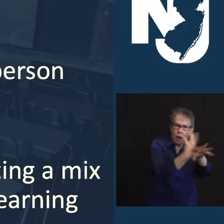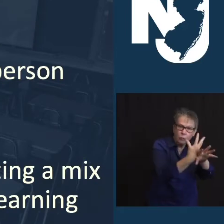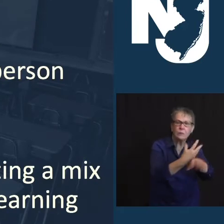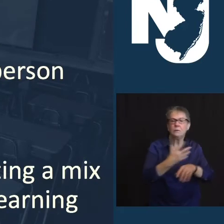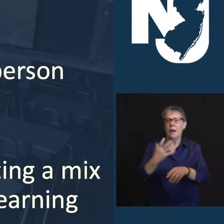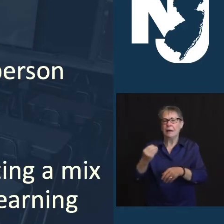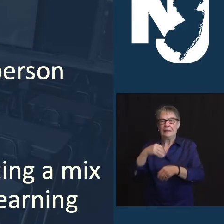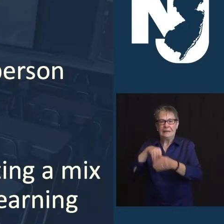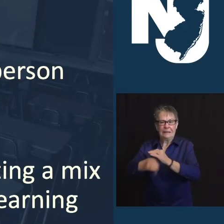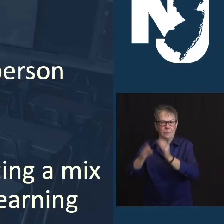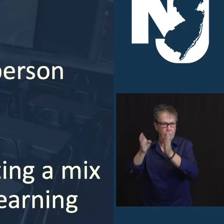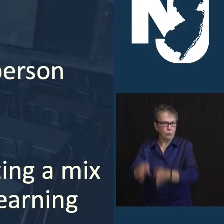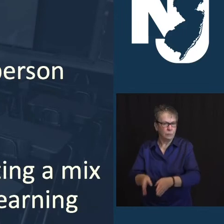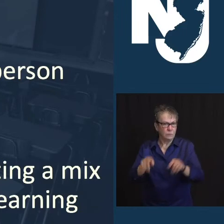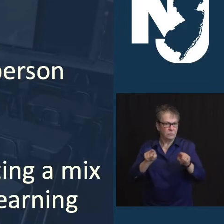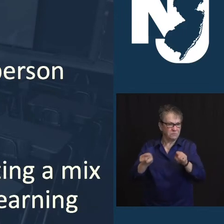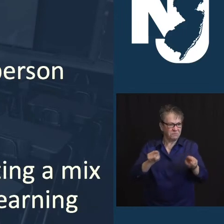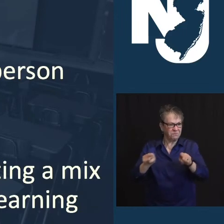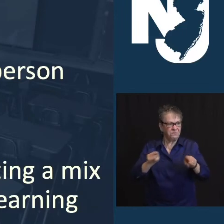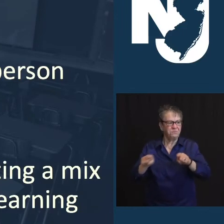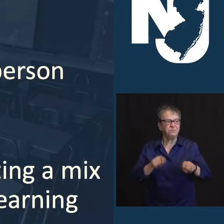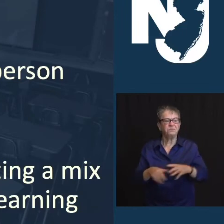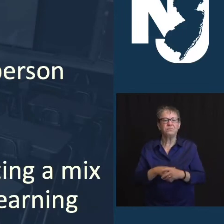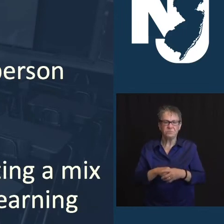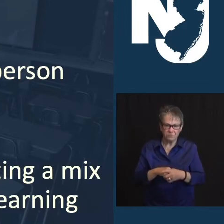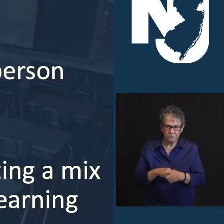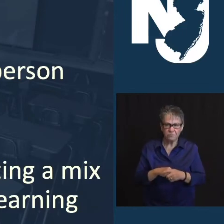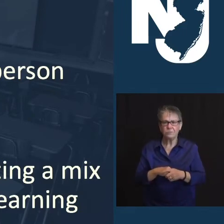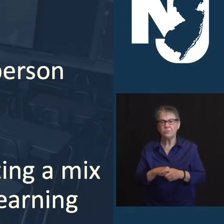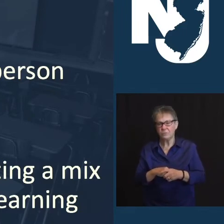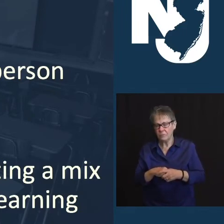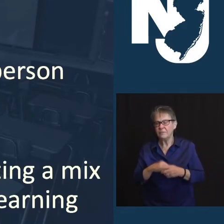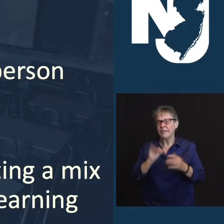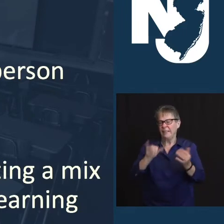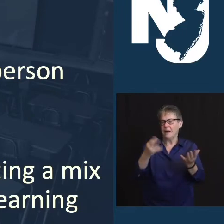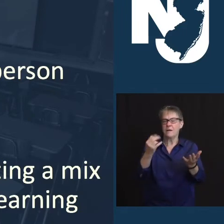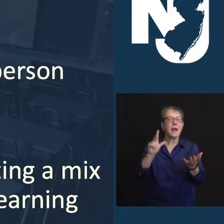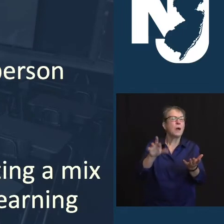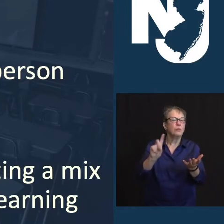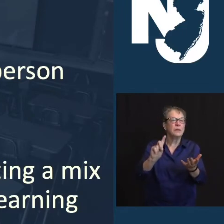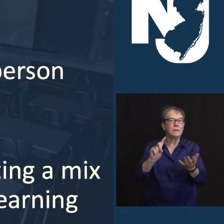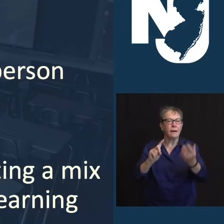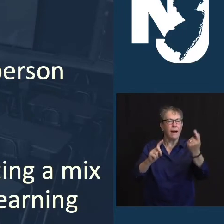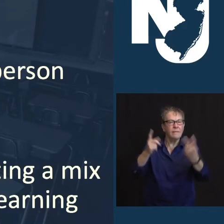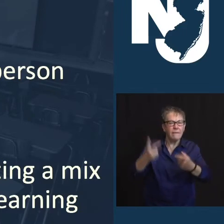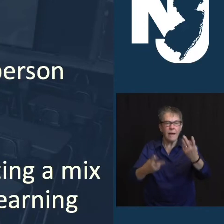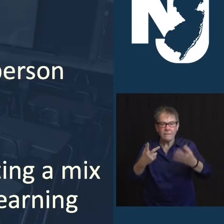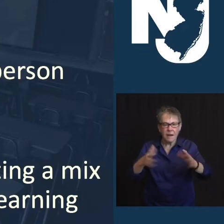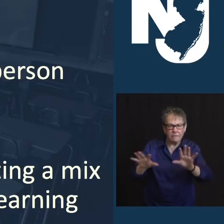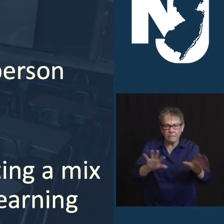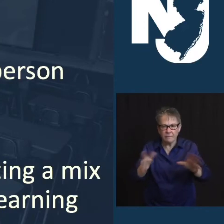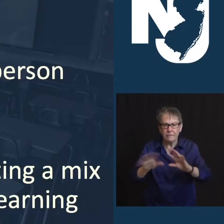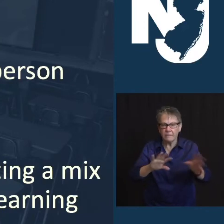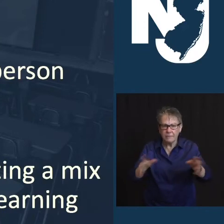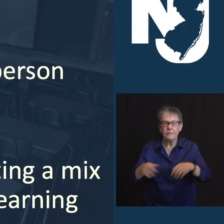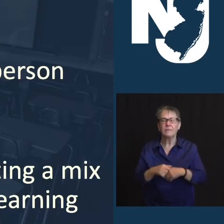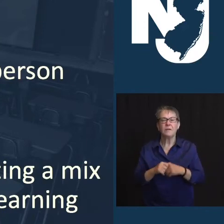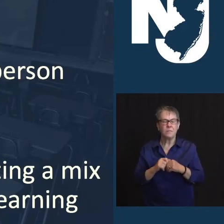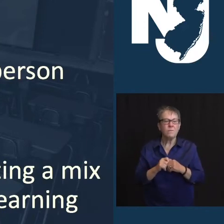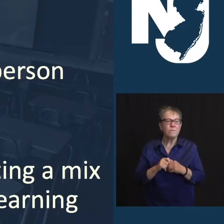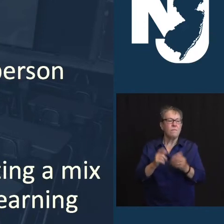instruction, meaning that some students and educators are in their buildings at some point in the school day. And this is also up over the